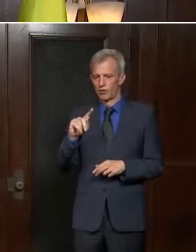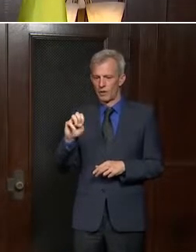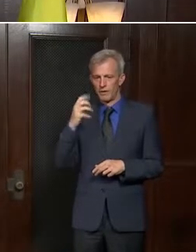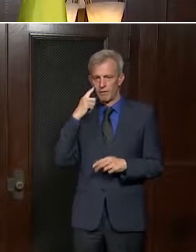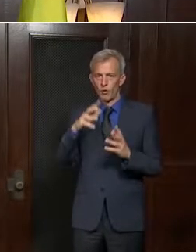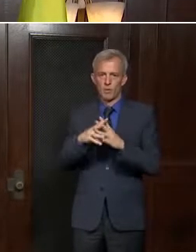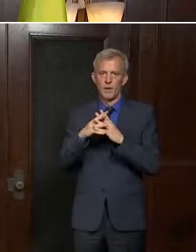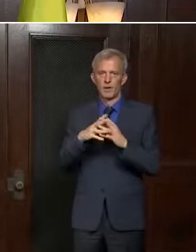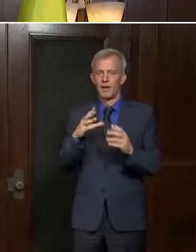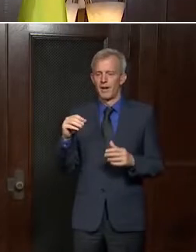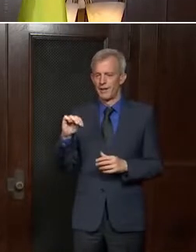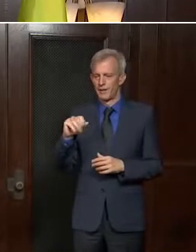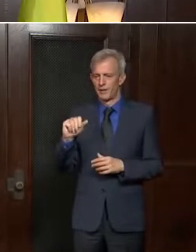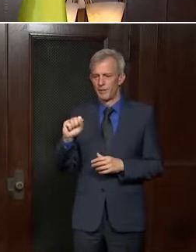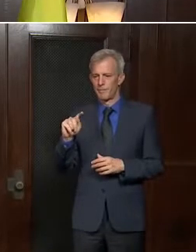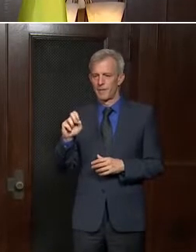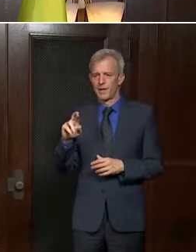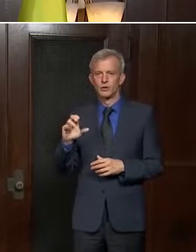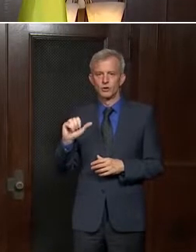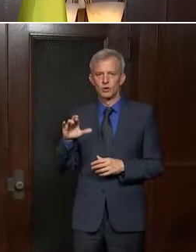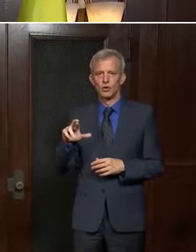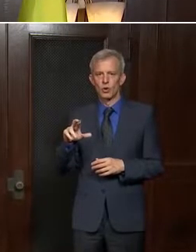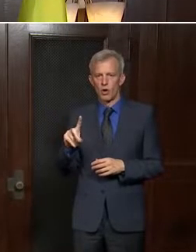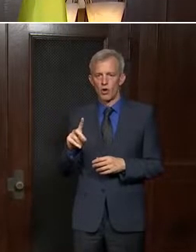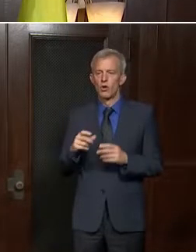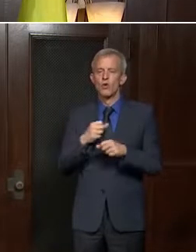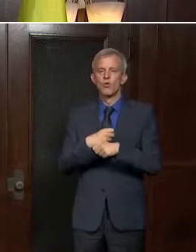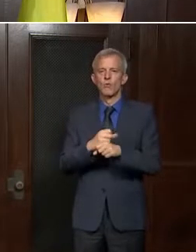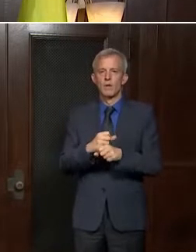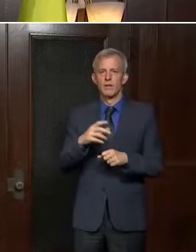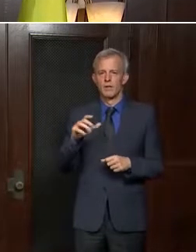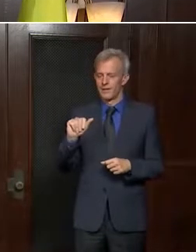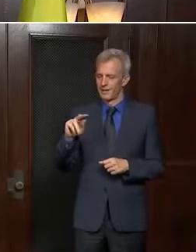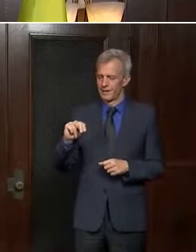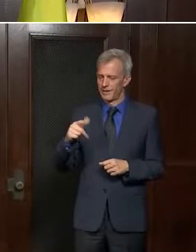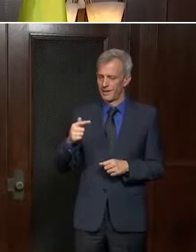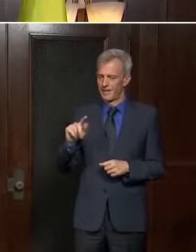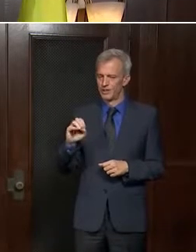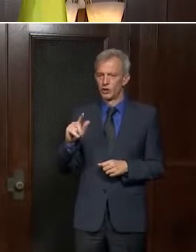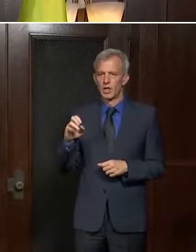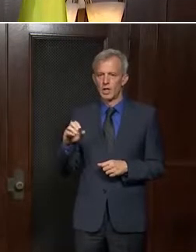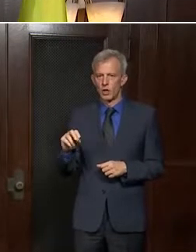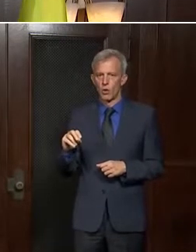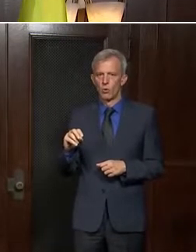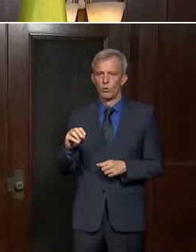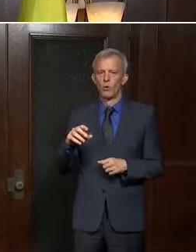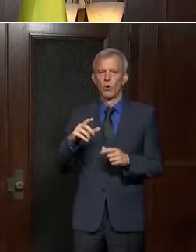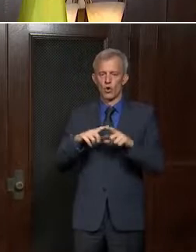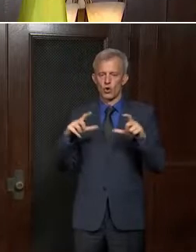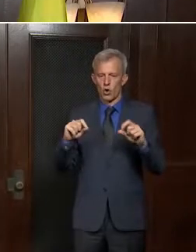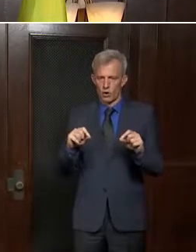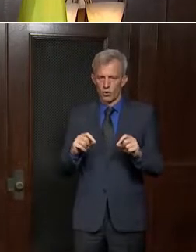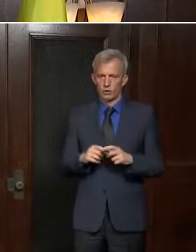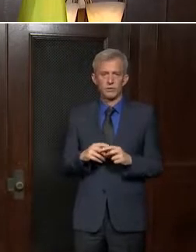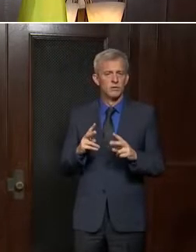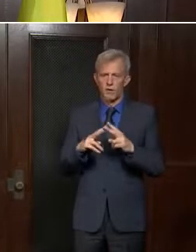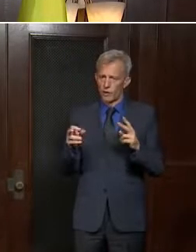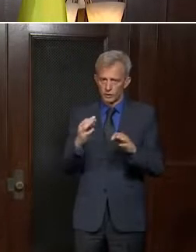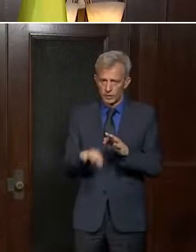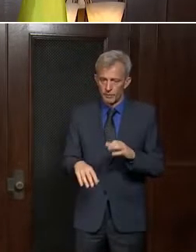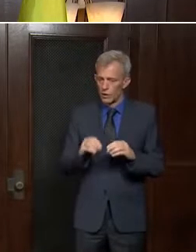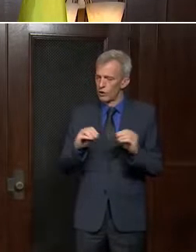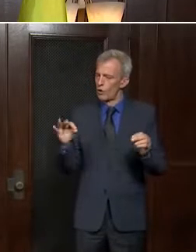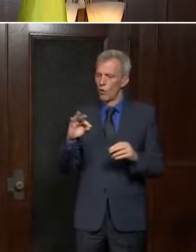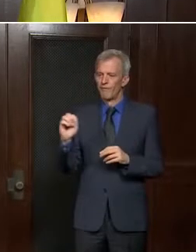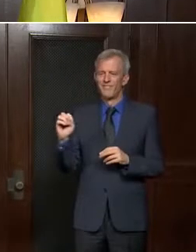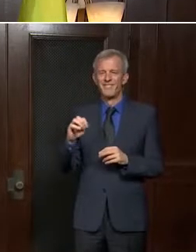Possible Network to create the Angelino Card initiative. Angelino Cards are very simple. No-fee